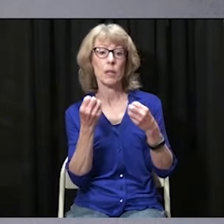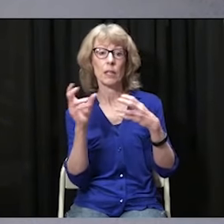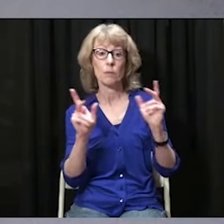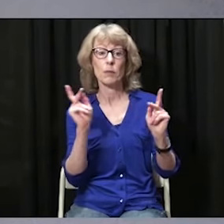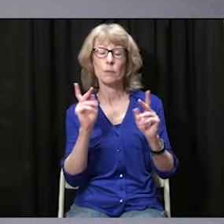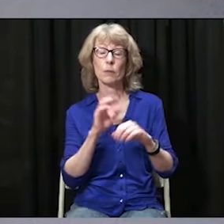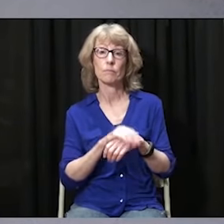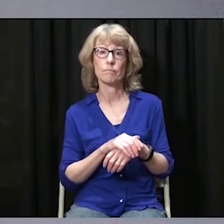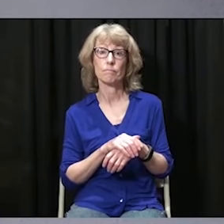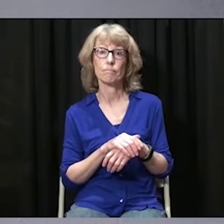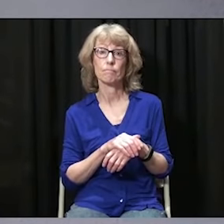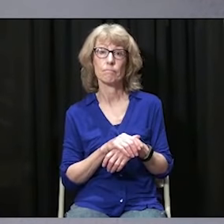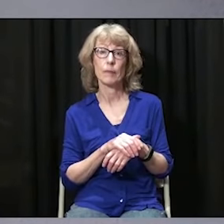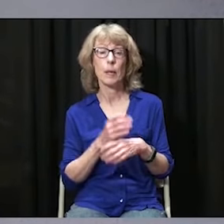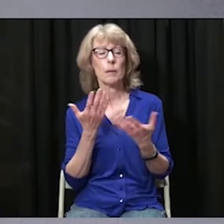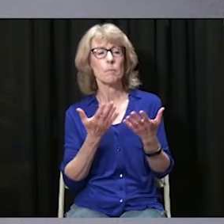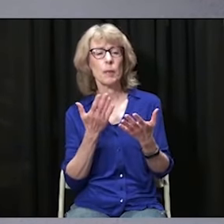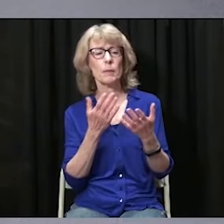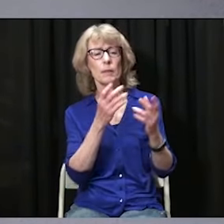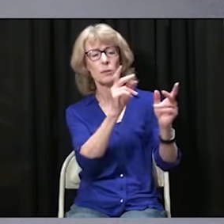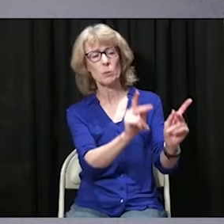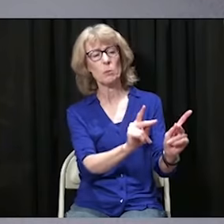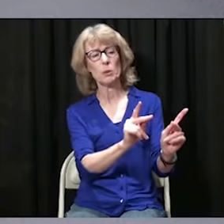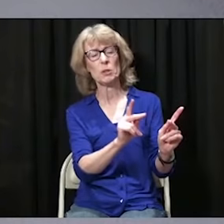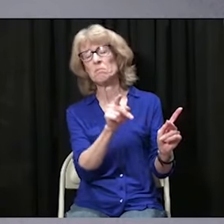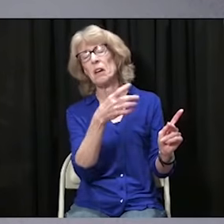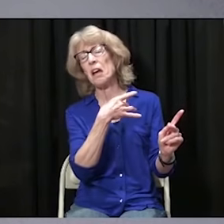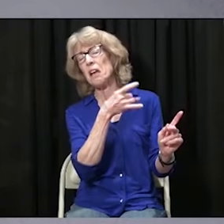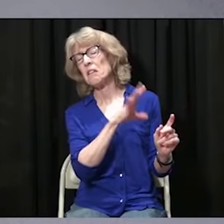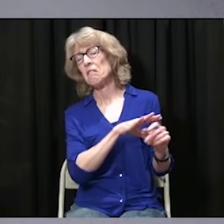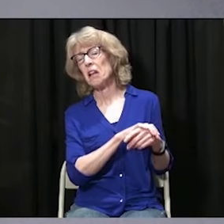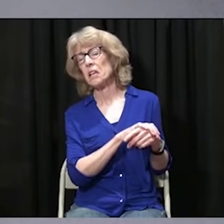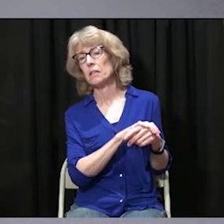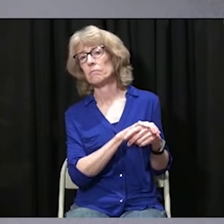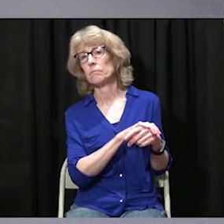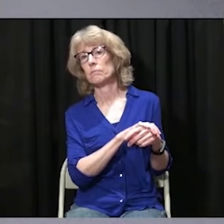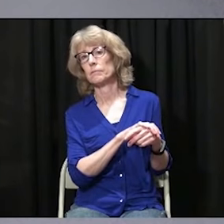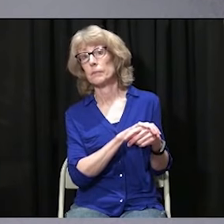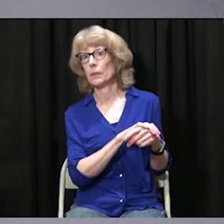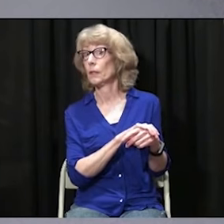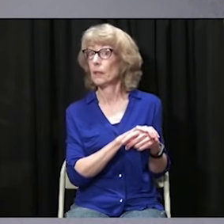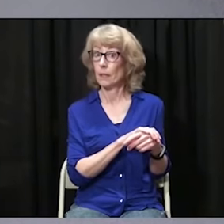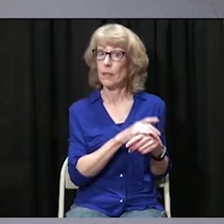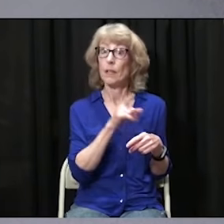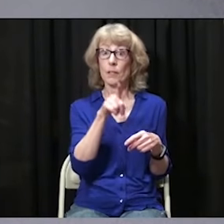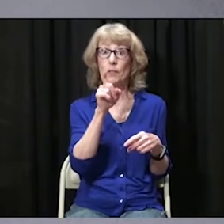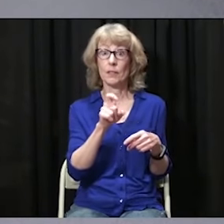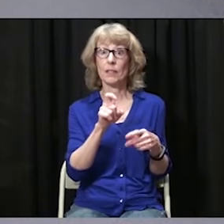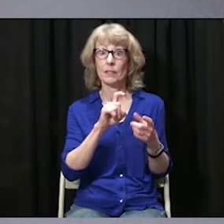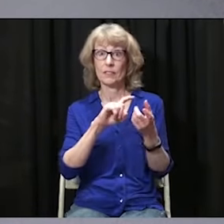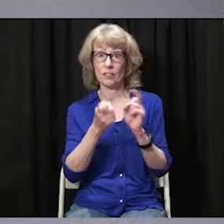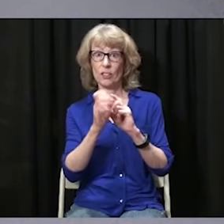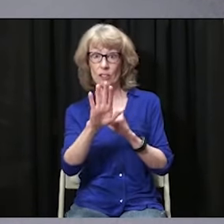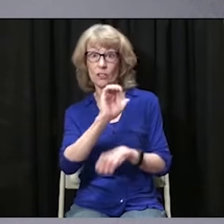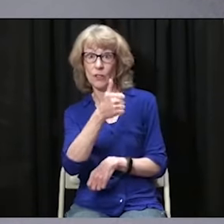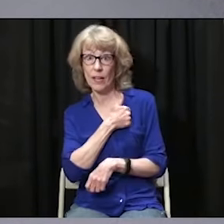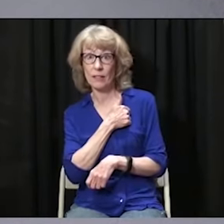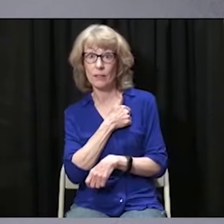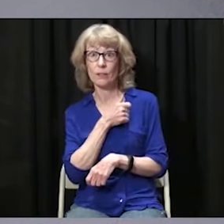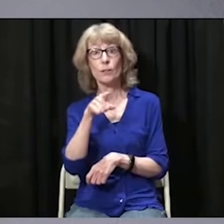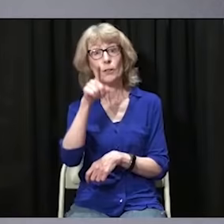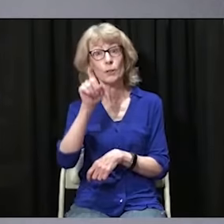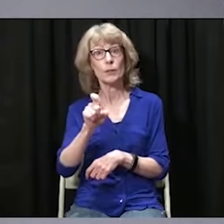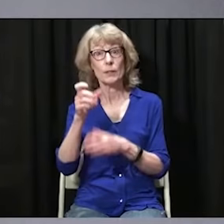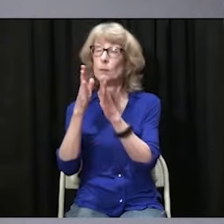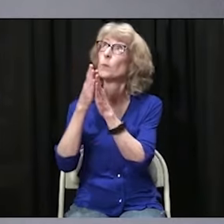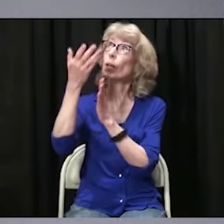because God put that person there. And if you don't like that person, you need to take that up with God. God has